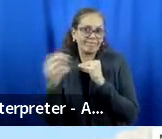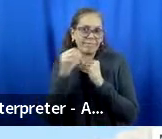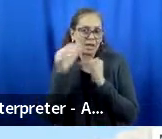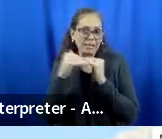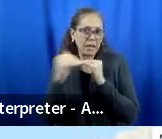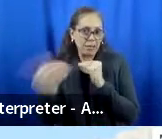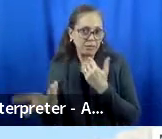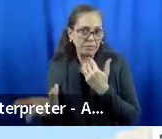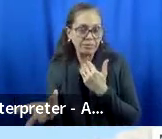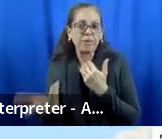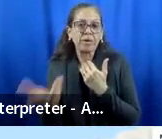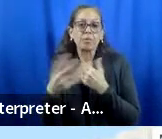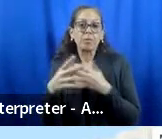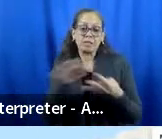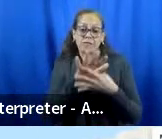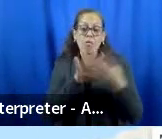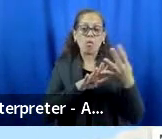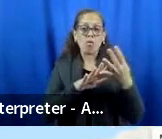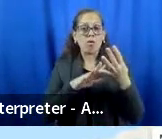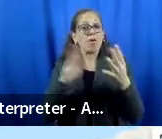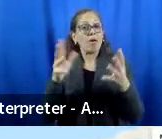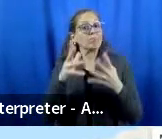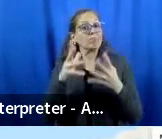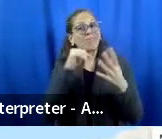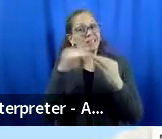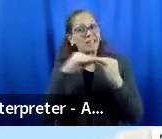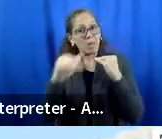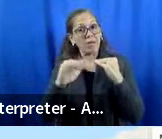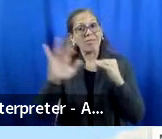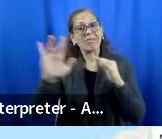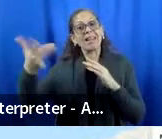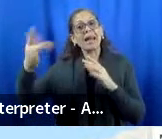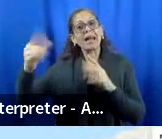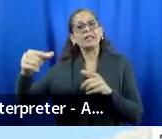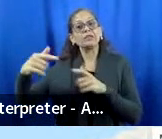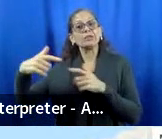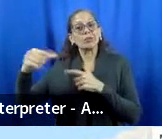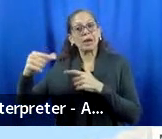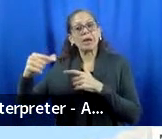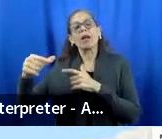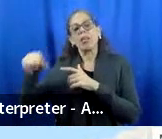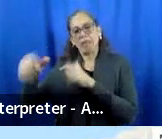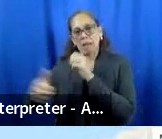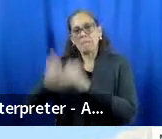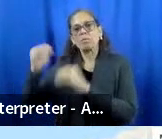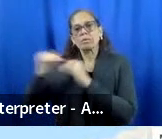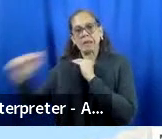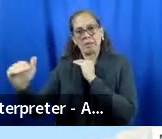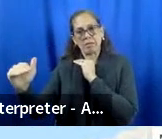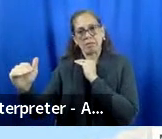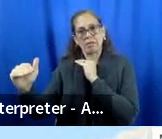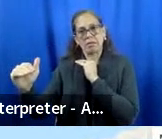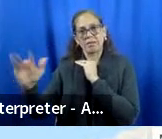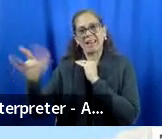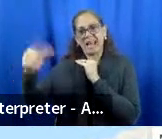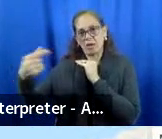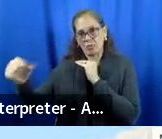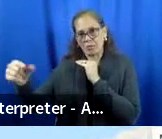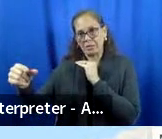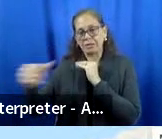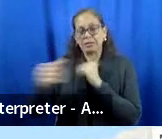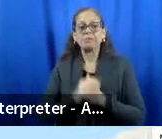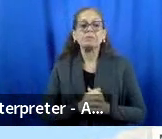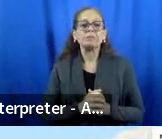again, composed of these 4 data points. And the lightest green have the most stable housing conditions. So let's look